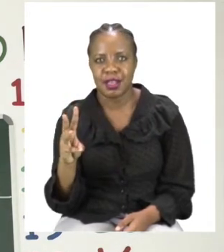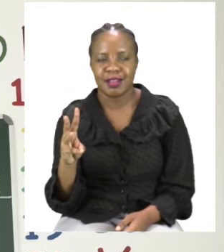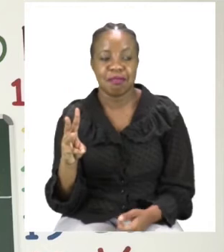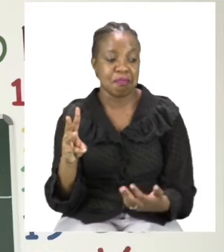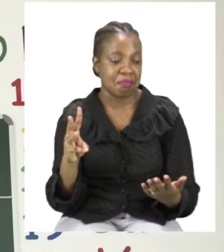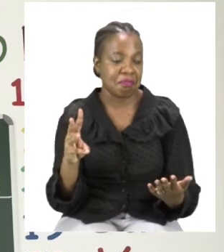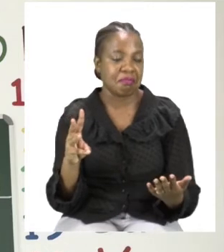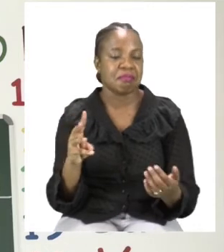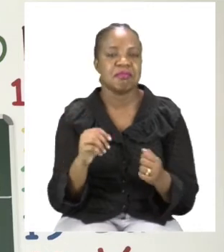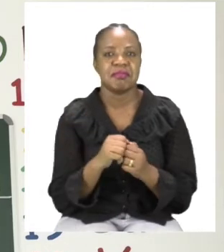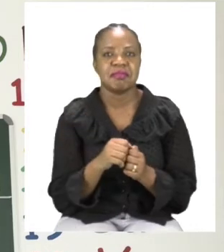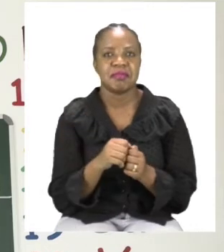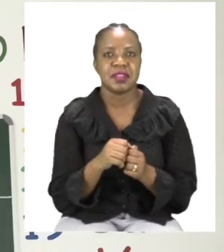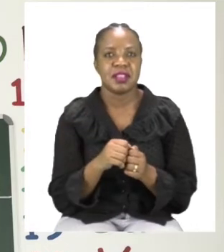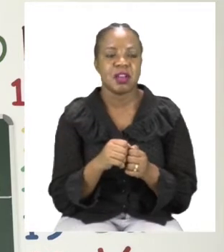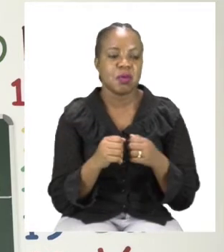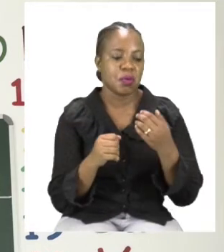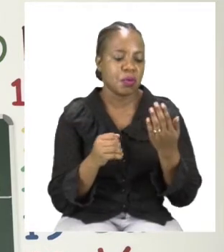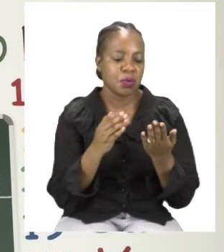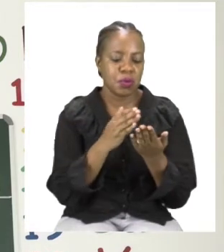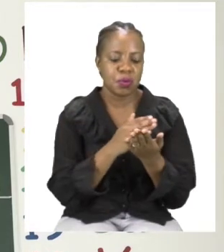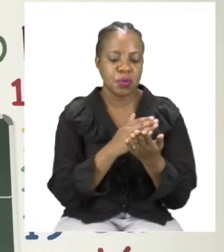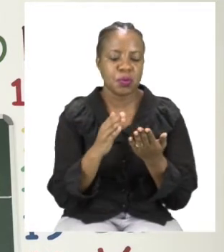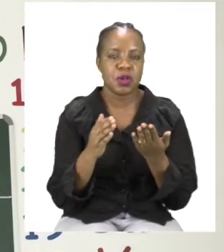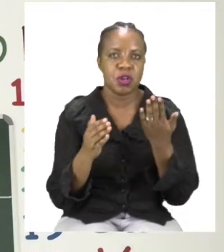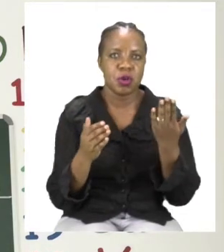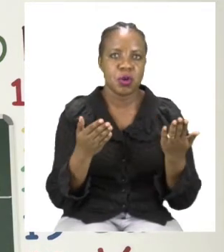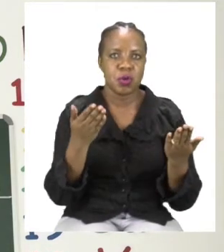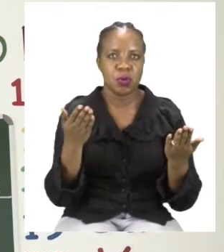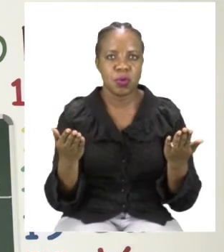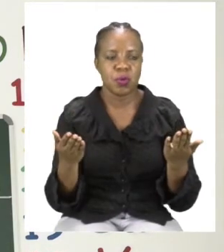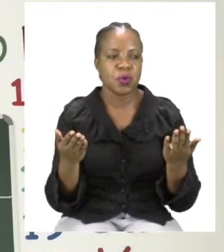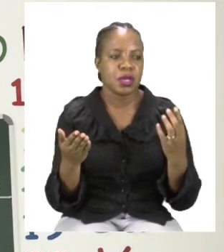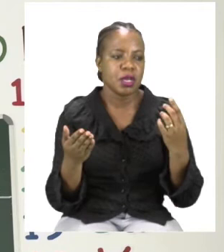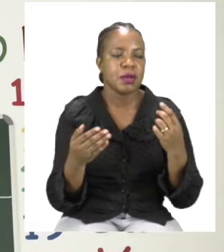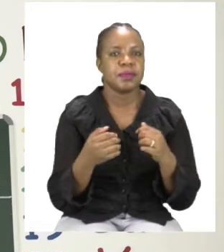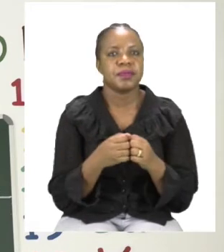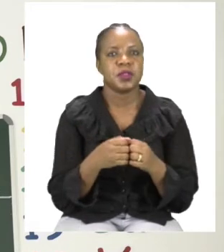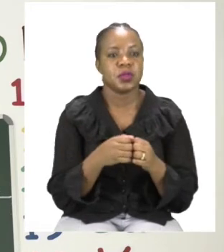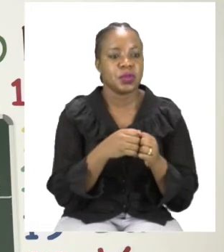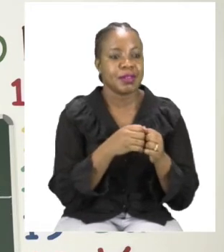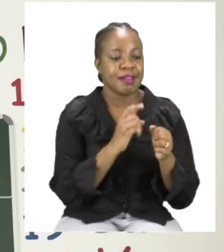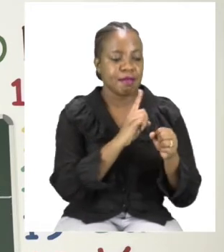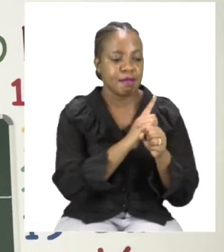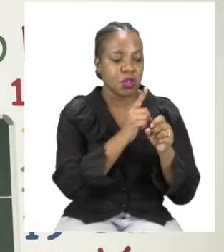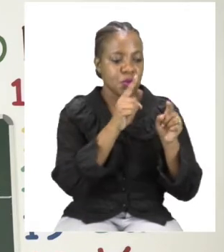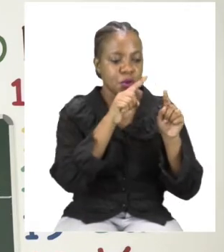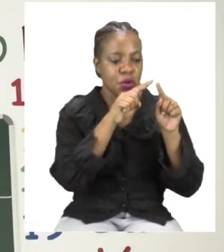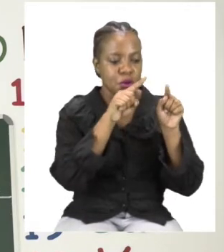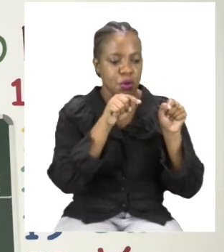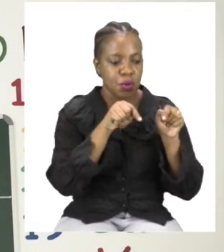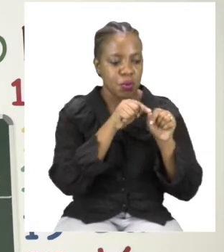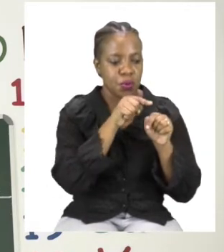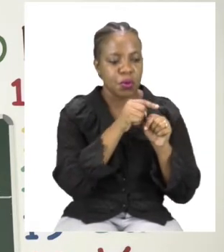16. Now I have shared the 16 between 2 items. So the